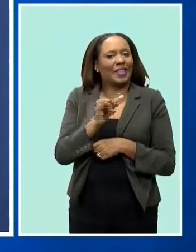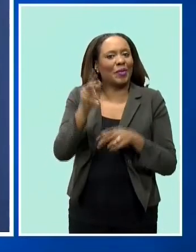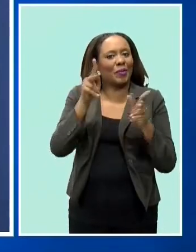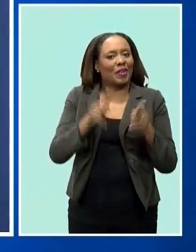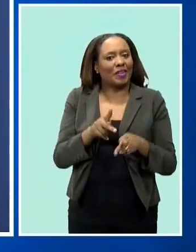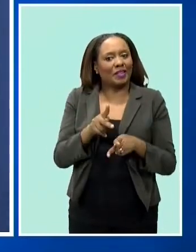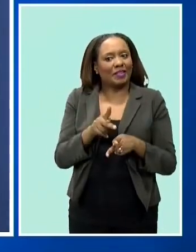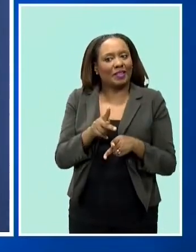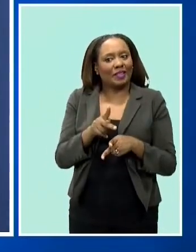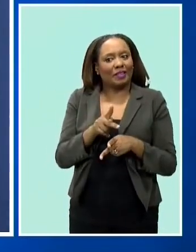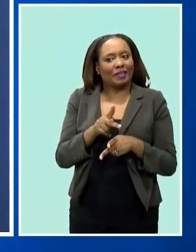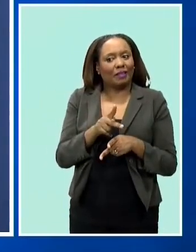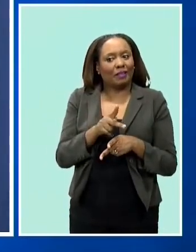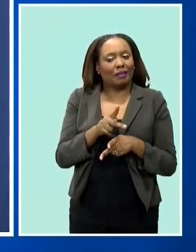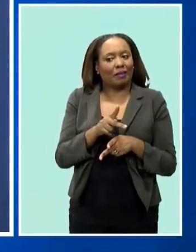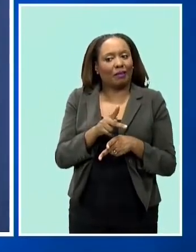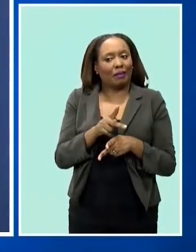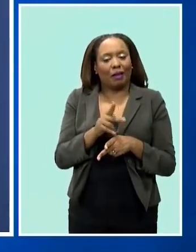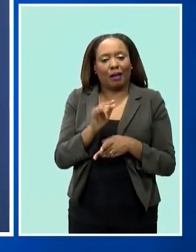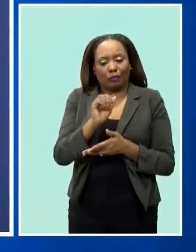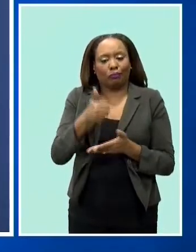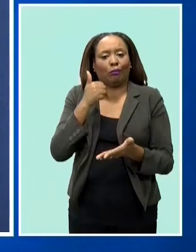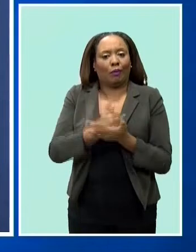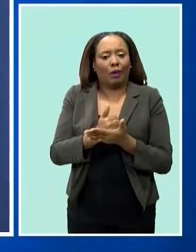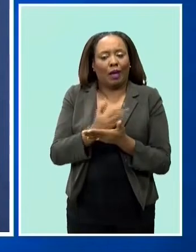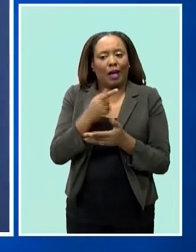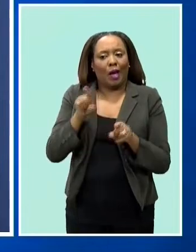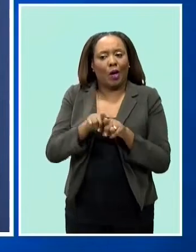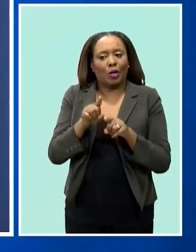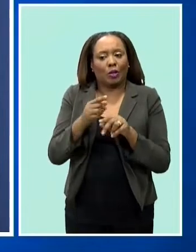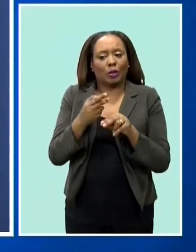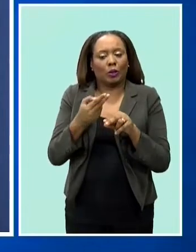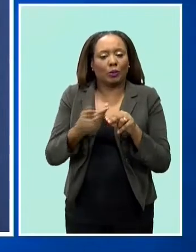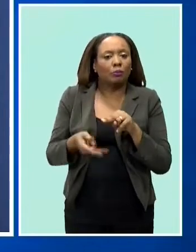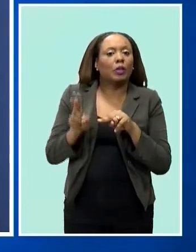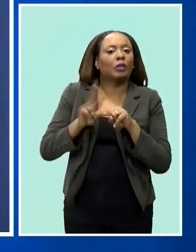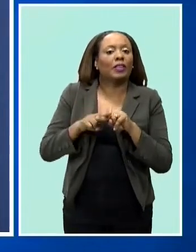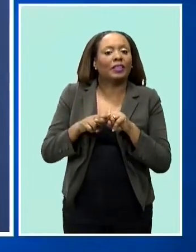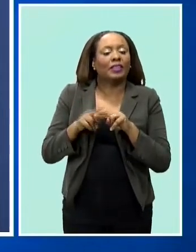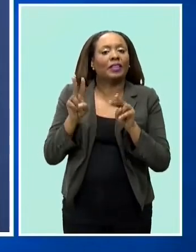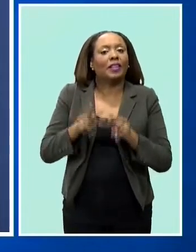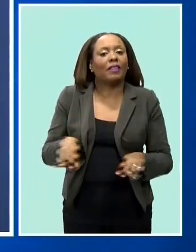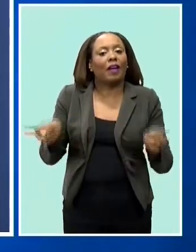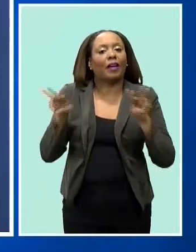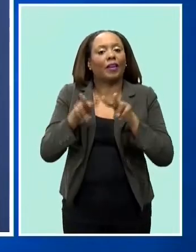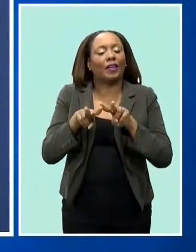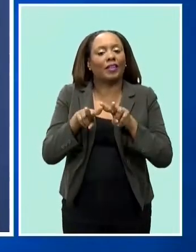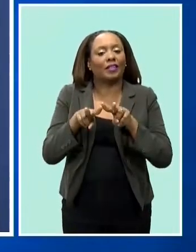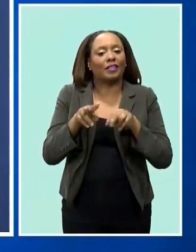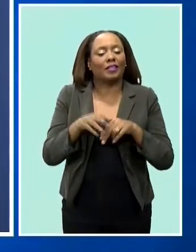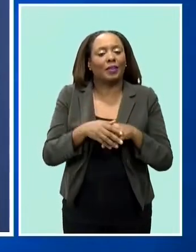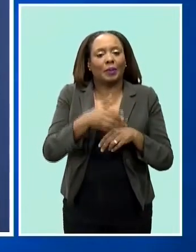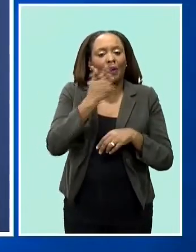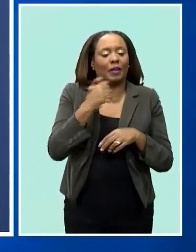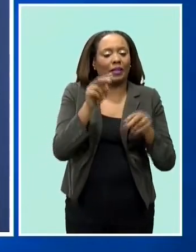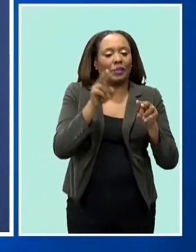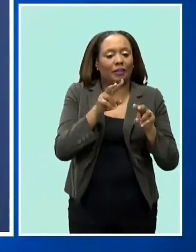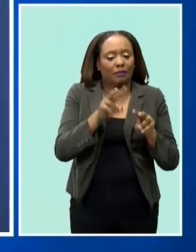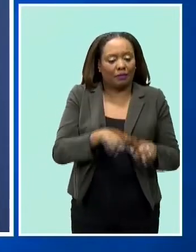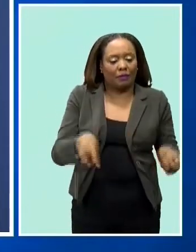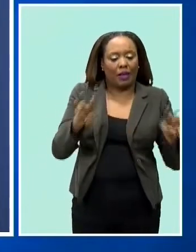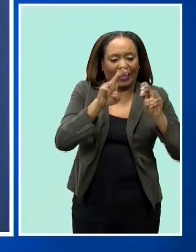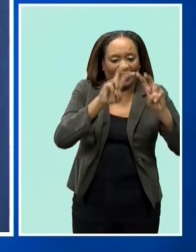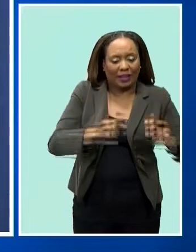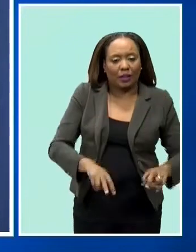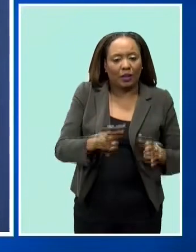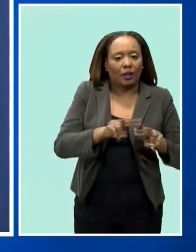actually increased, in some instances, the valuation that he had provided as a private valuator, now increased